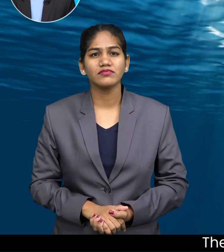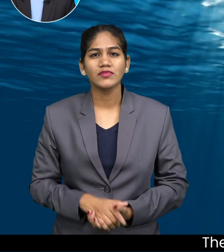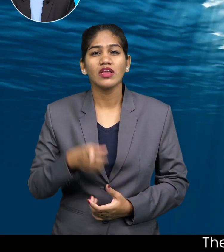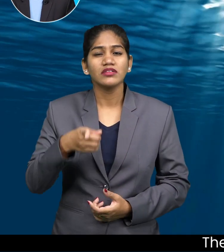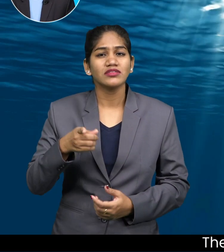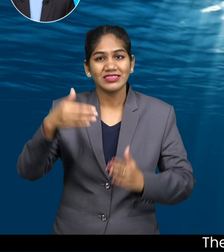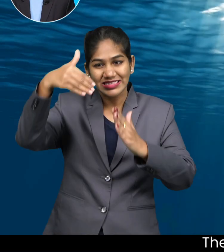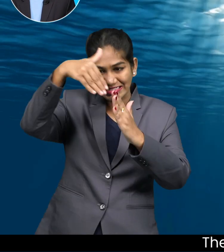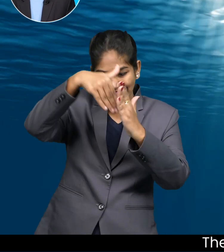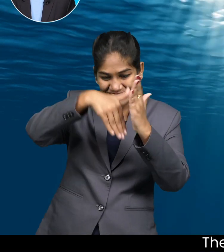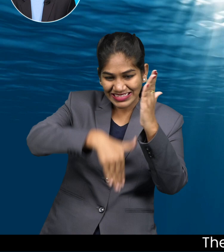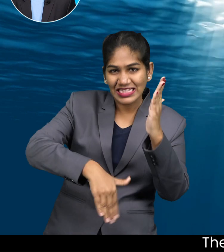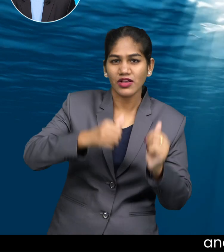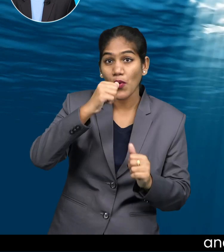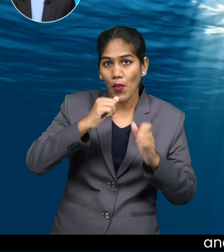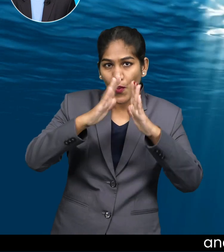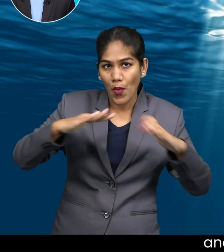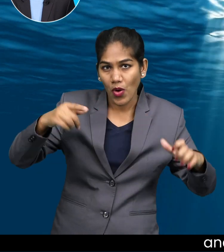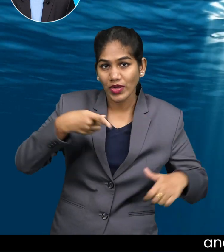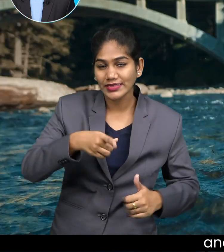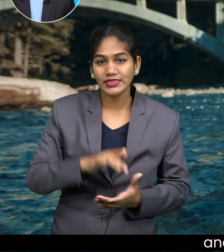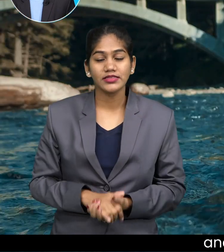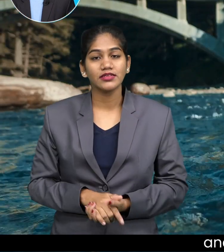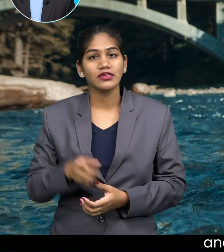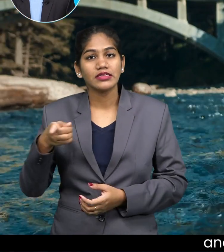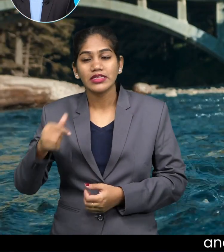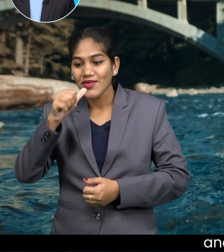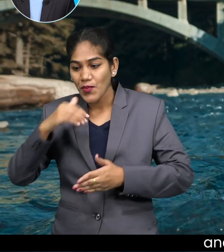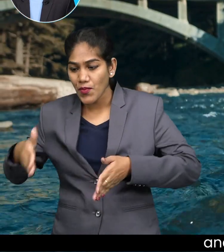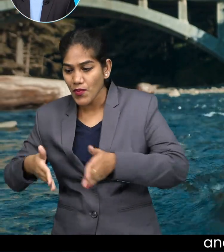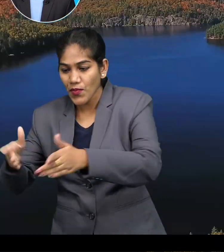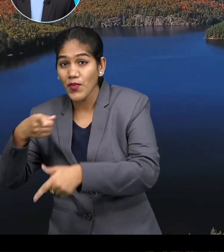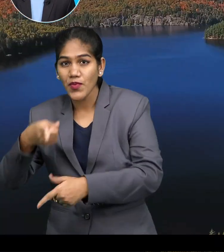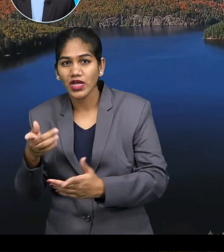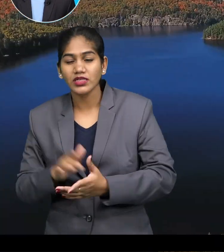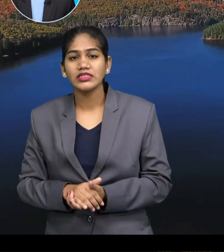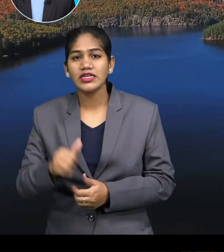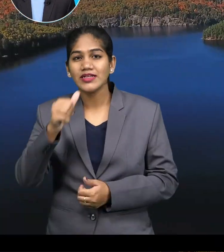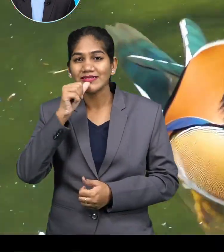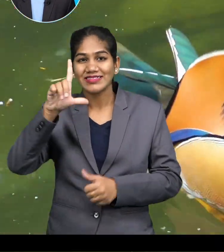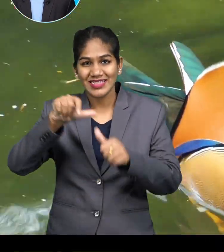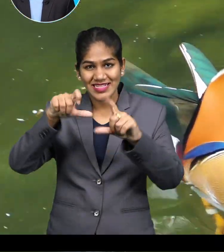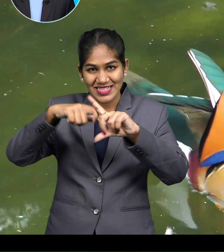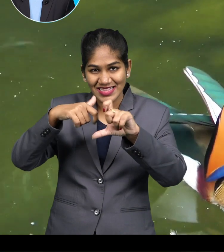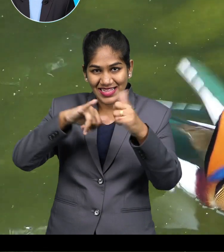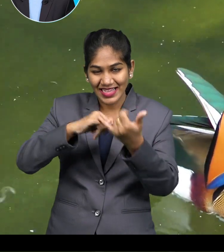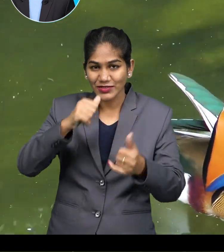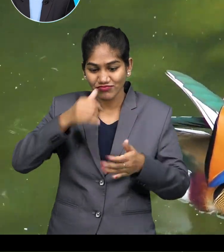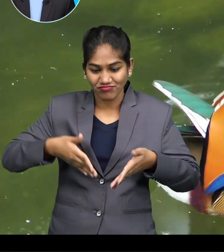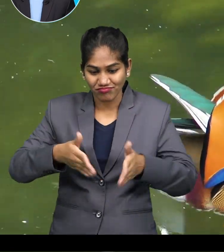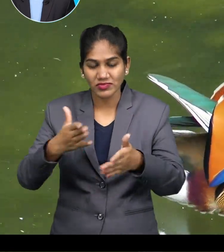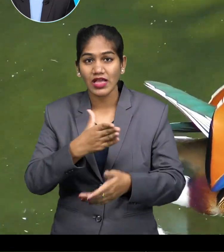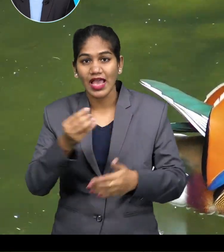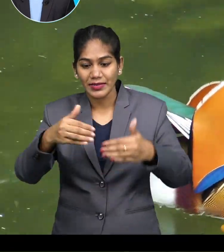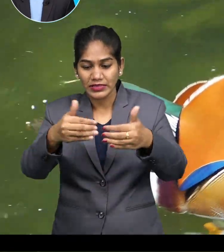The underground water and the water in rivers, lakes and ponds